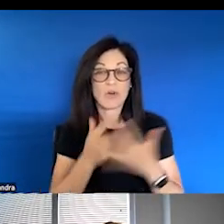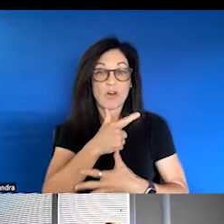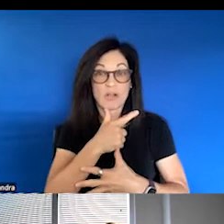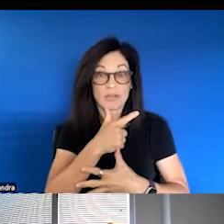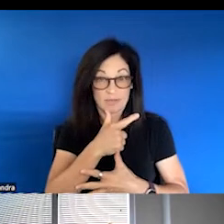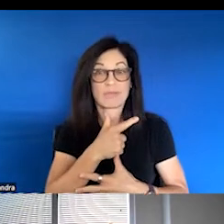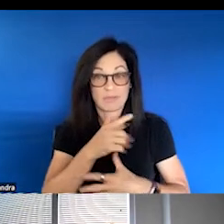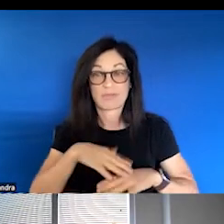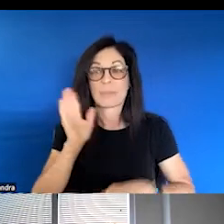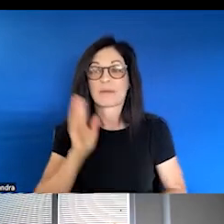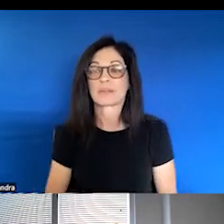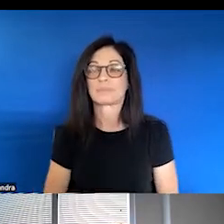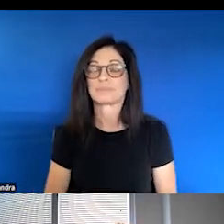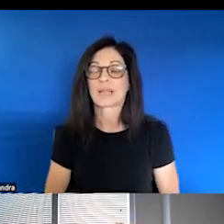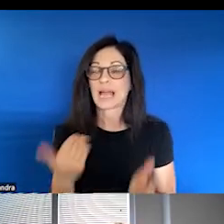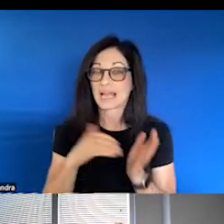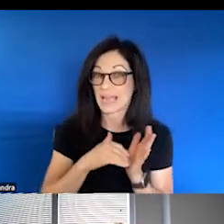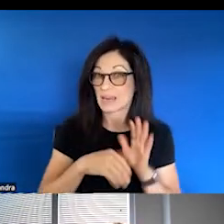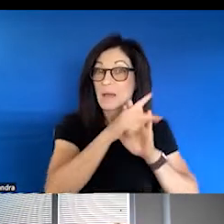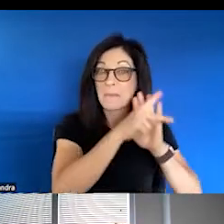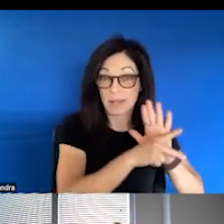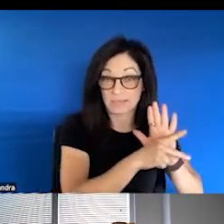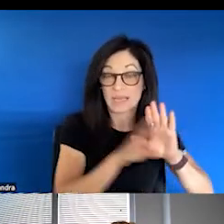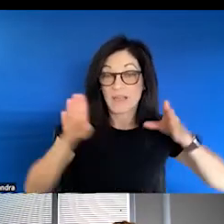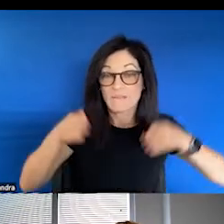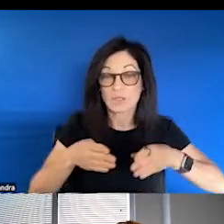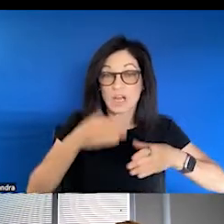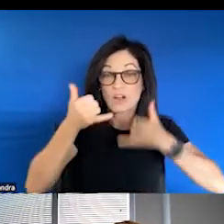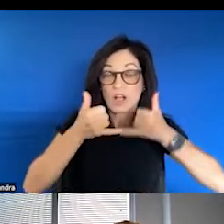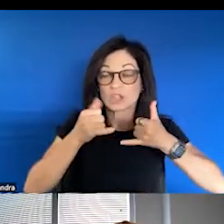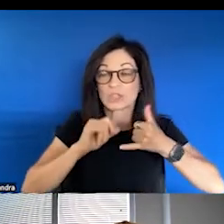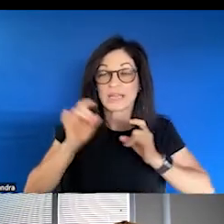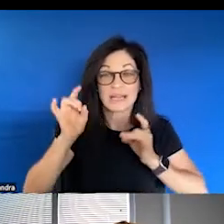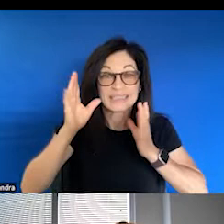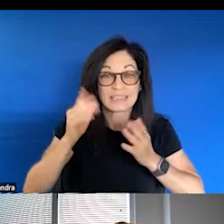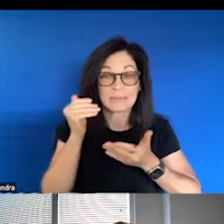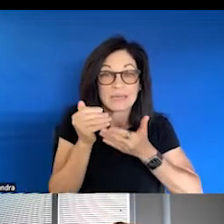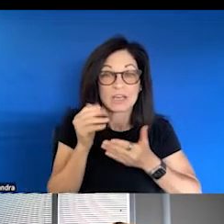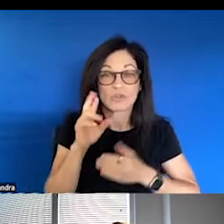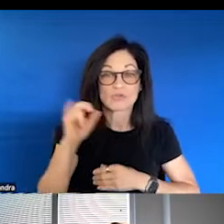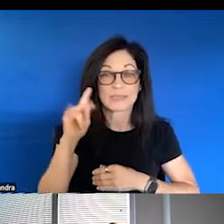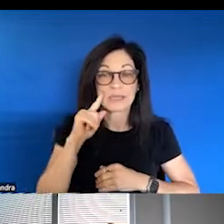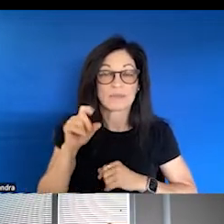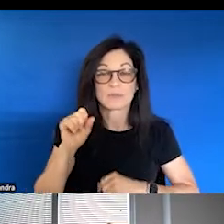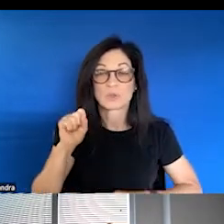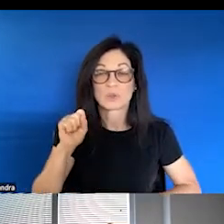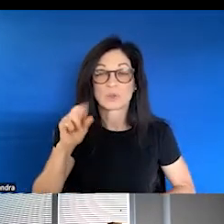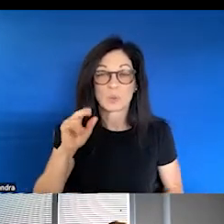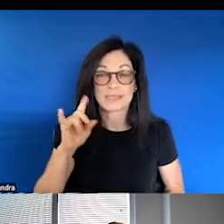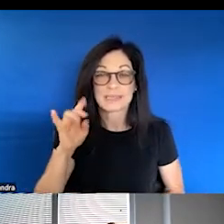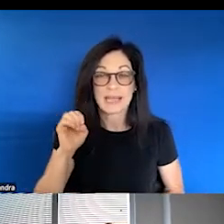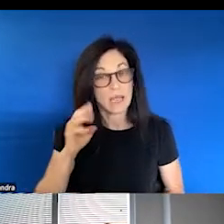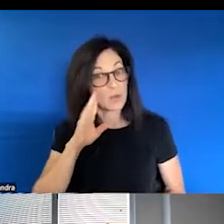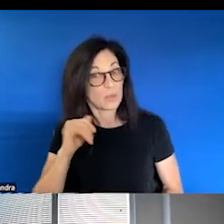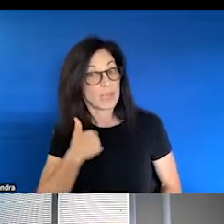above. So again, this is the policy focused on callers at imminent risk of suicide. So I know we have a trivia hot seat